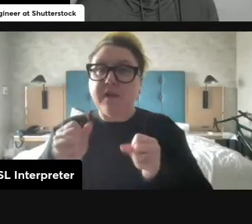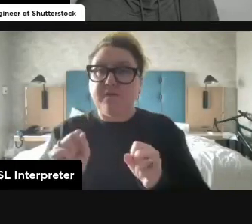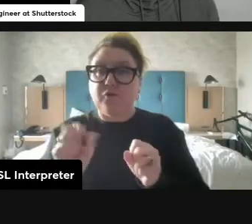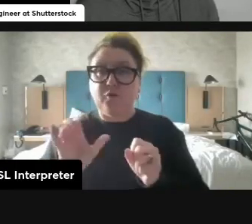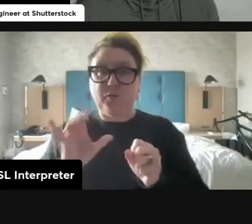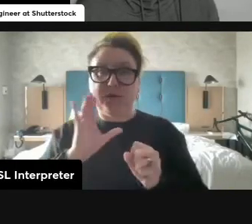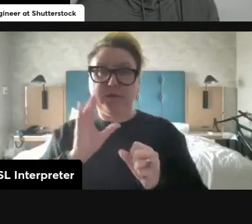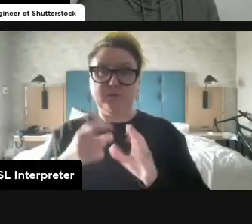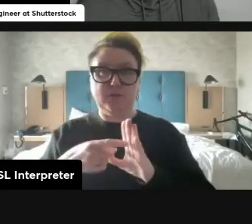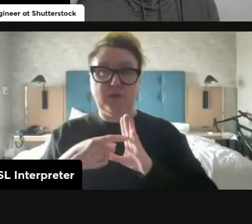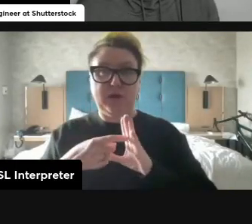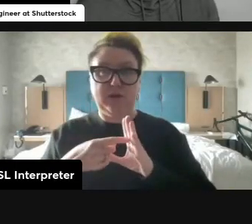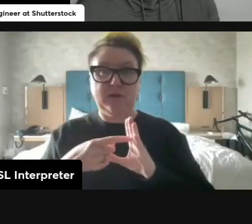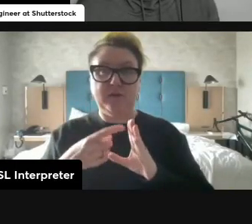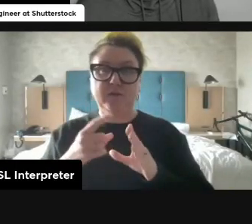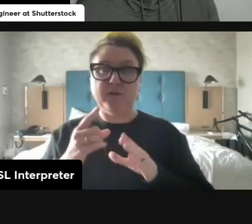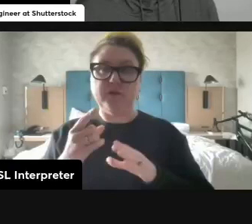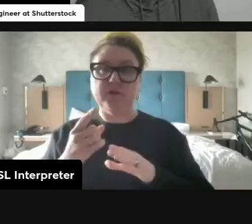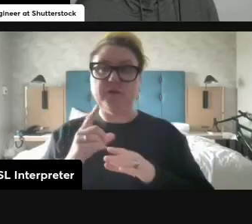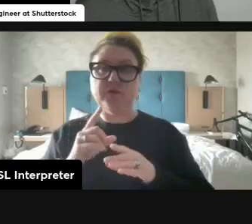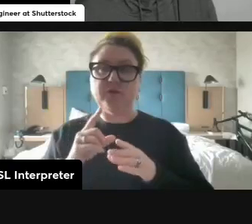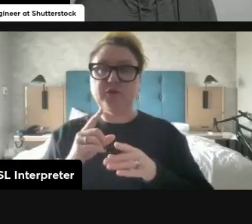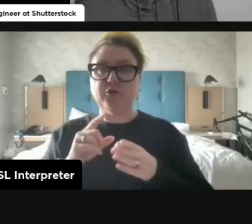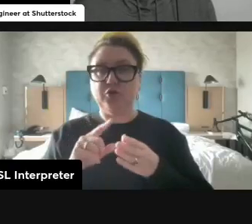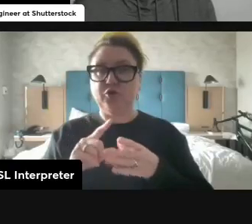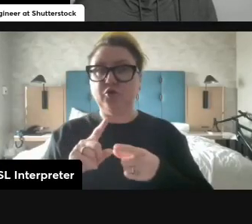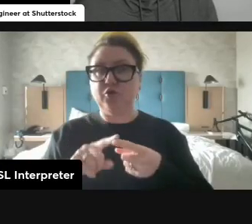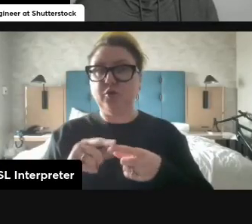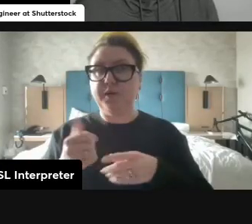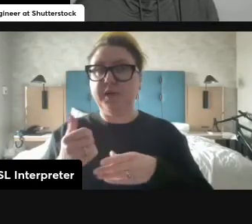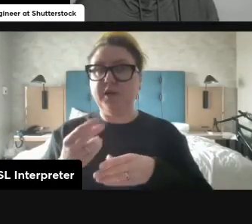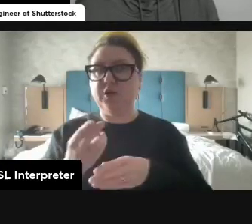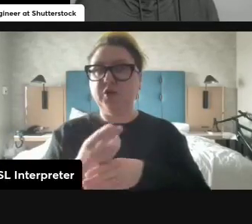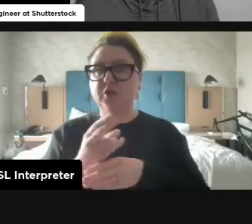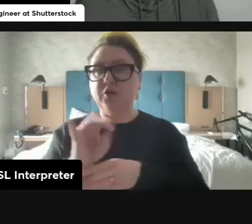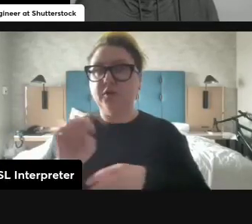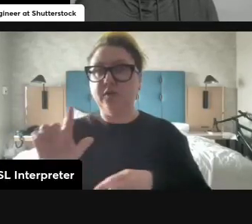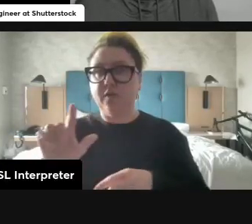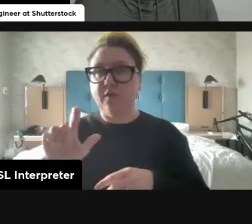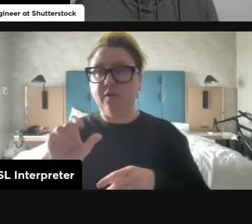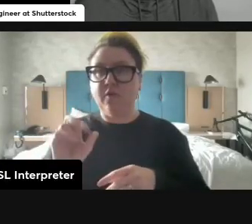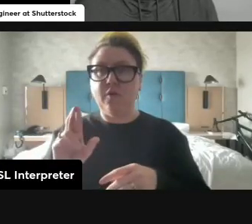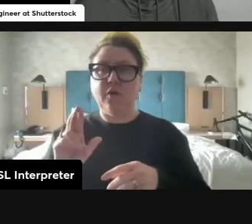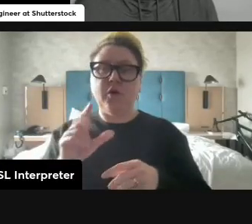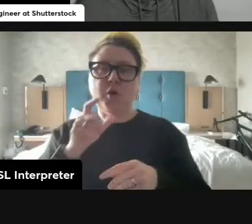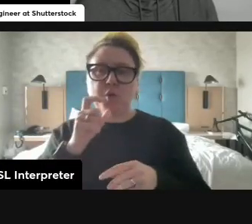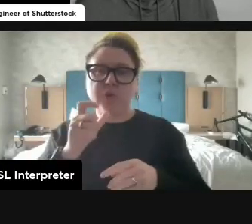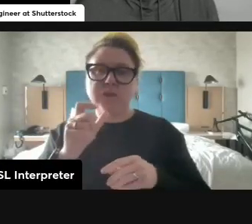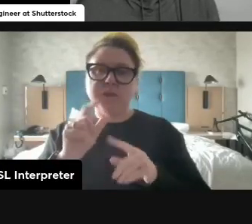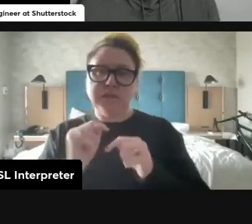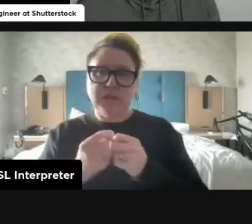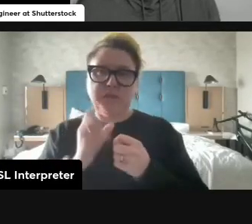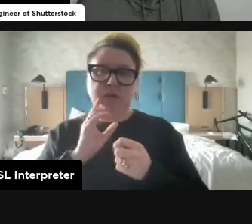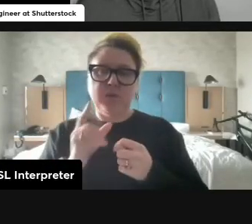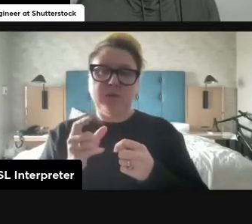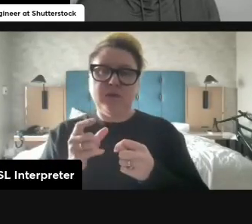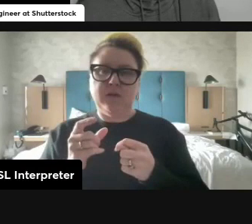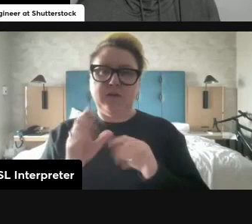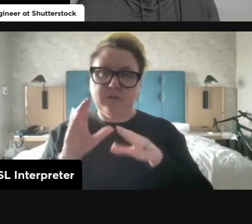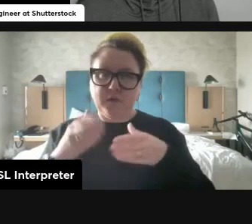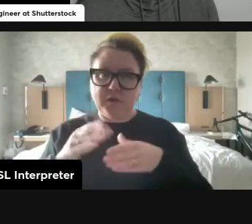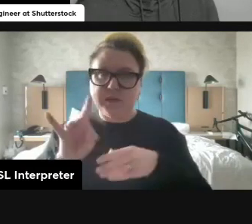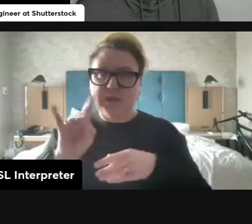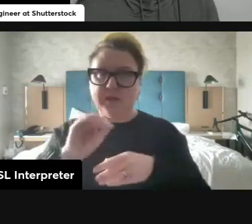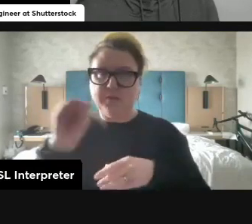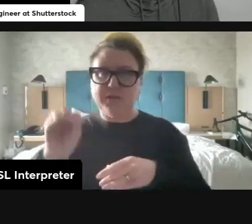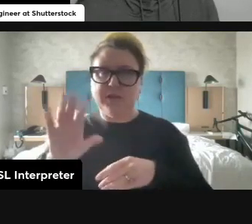going to require to be useful at all? And who's the team that's going to spend 80% of the time